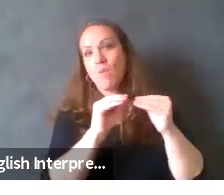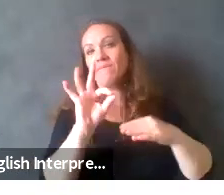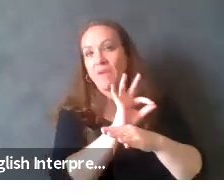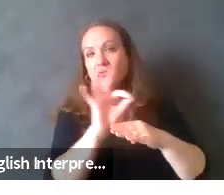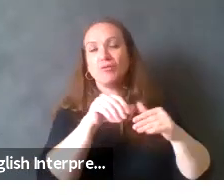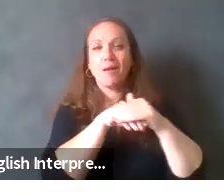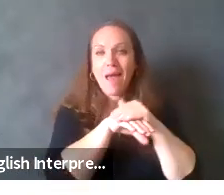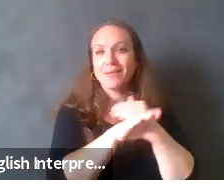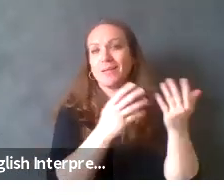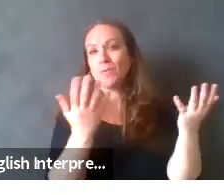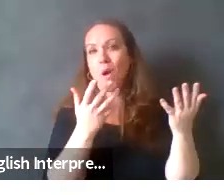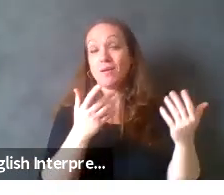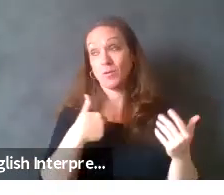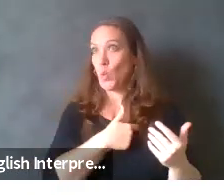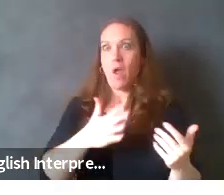philosophy.